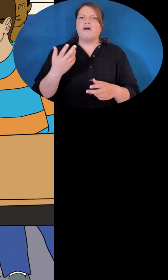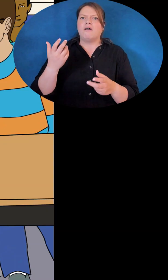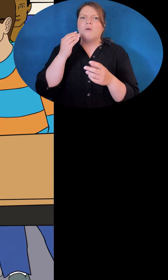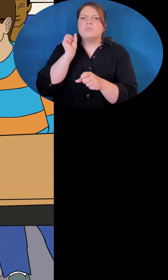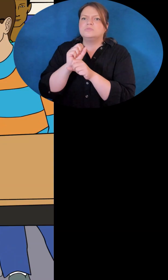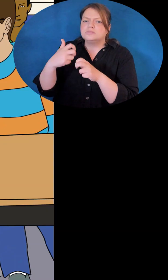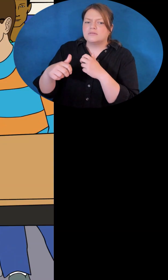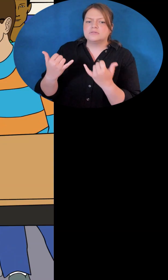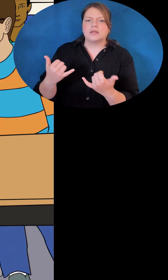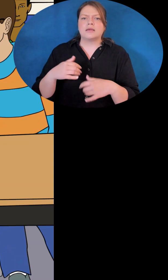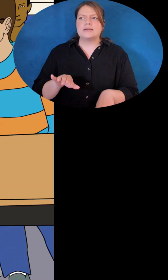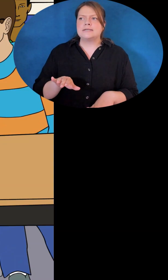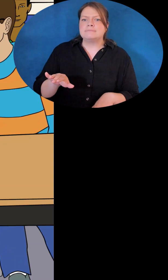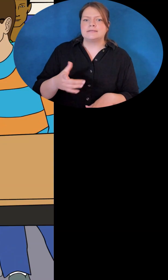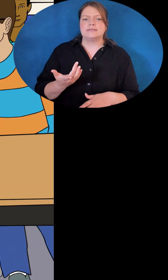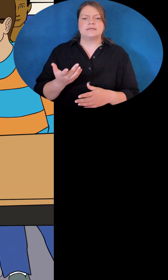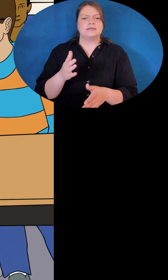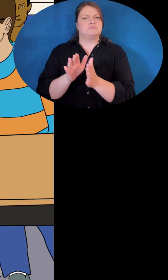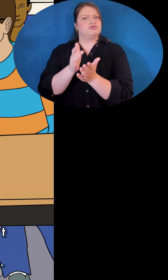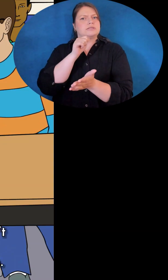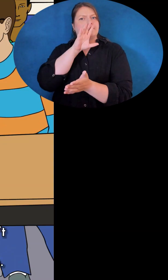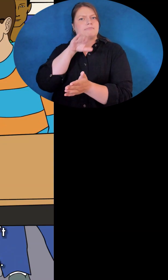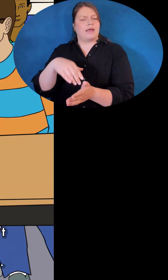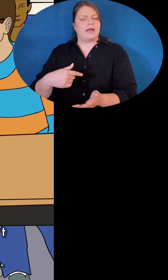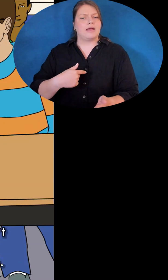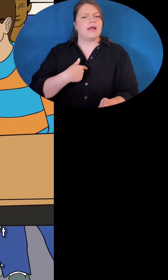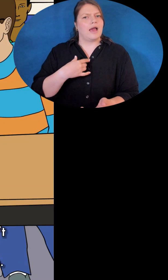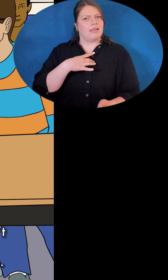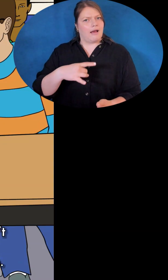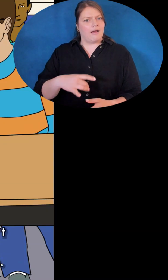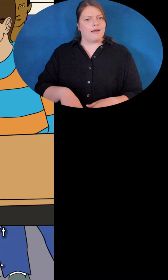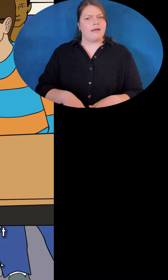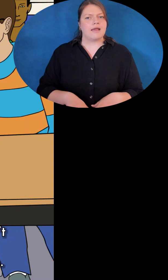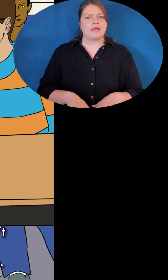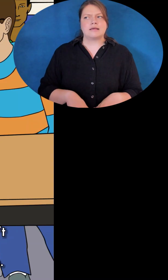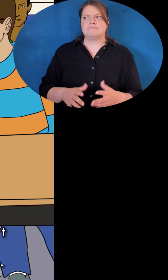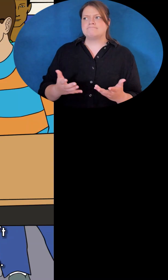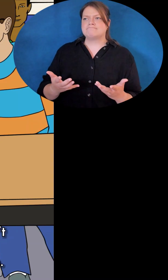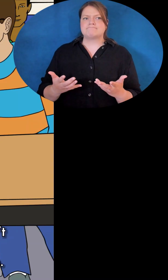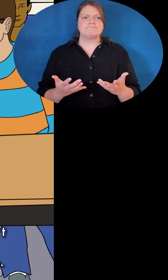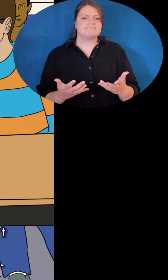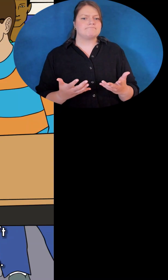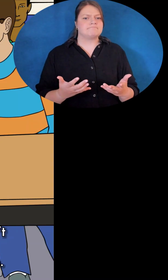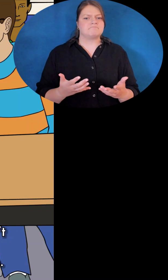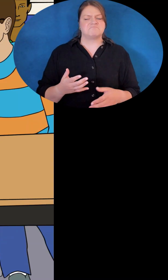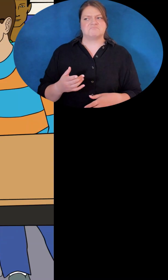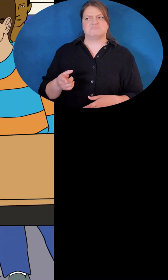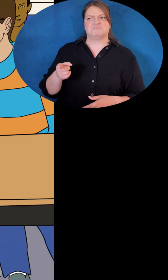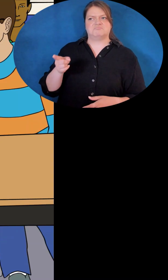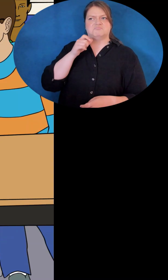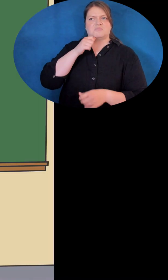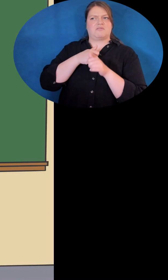bad. I actually kind of like it. They don't follow the rules. I don't want to be in their group.